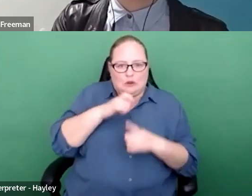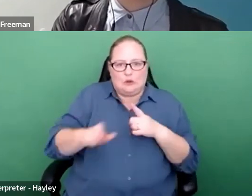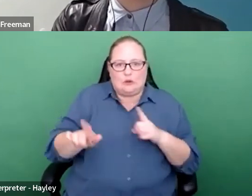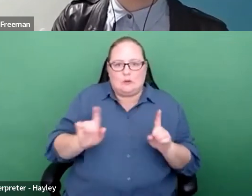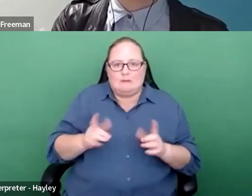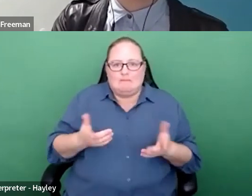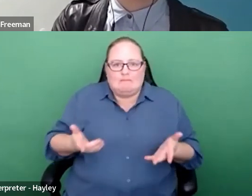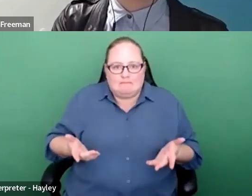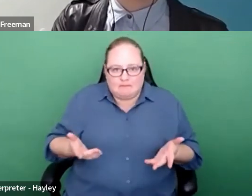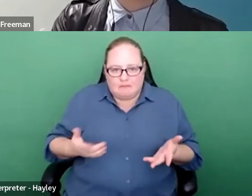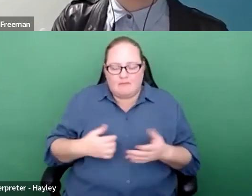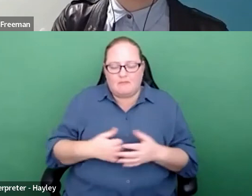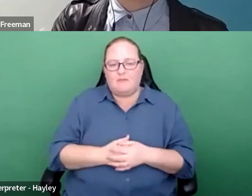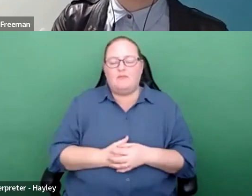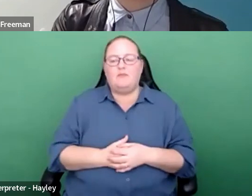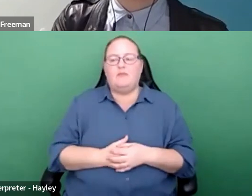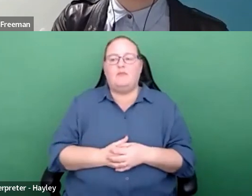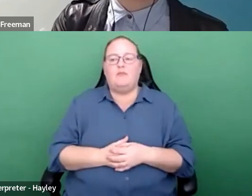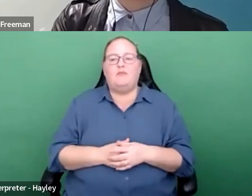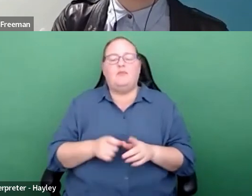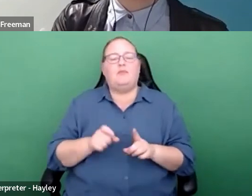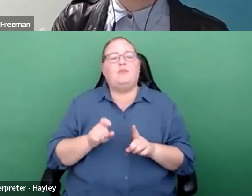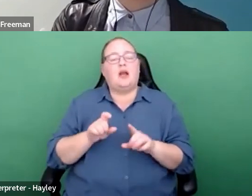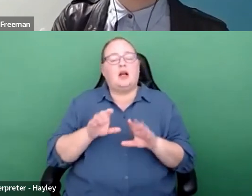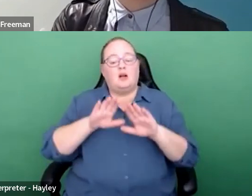ideas apply in the global south,